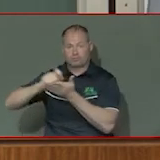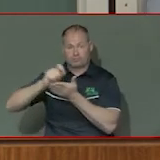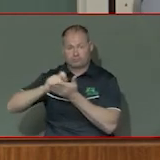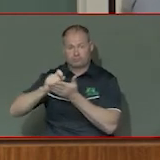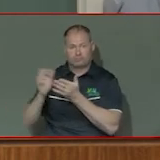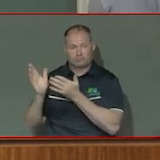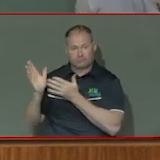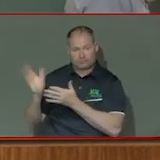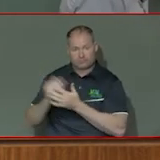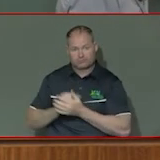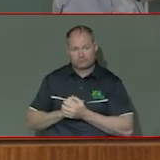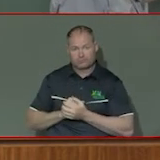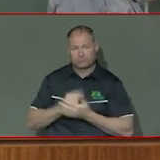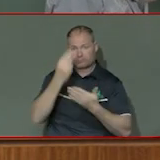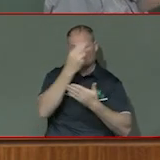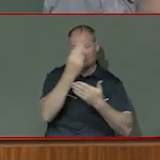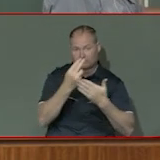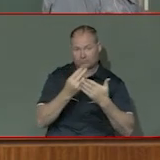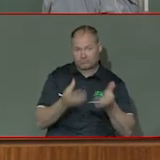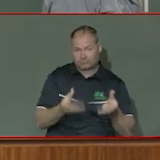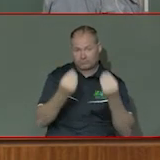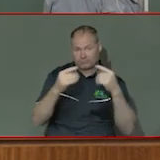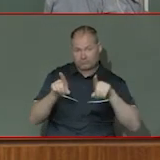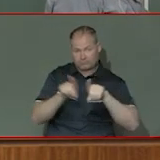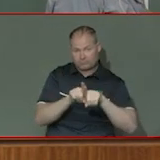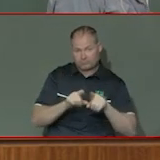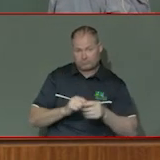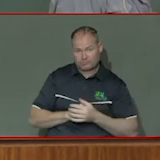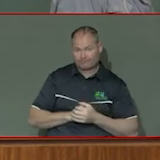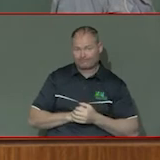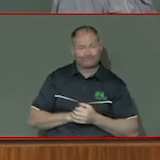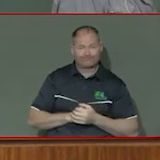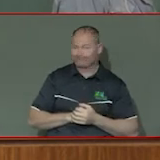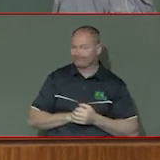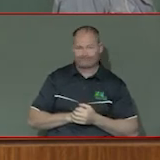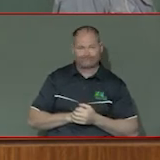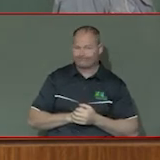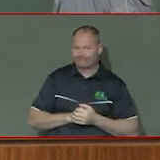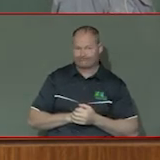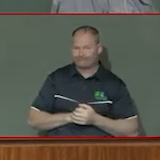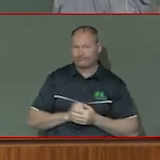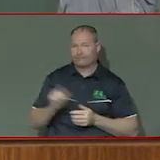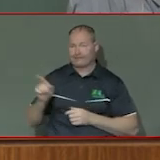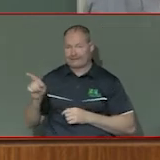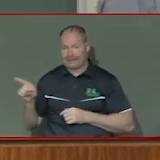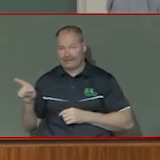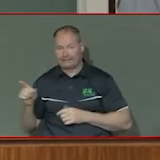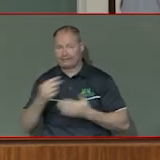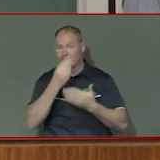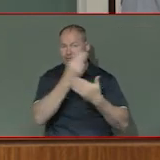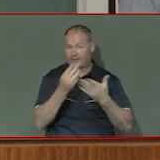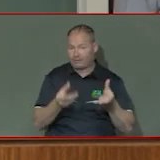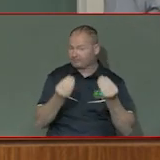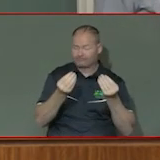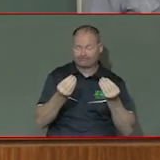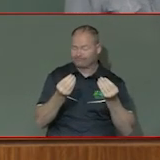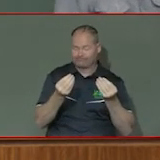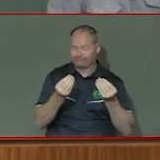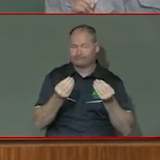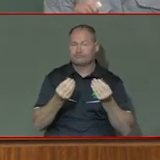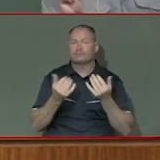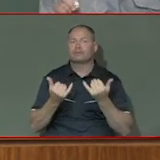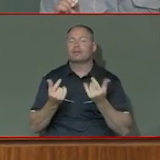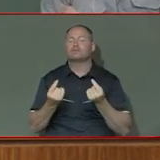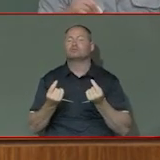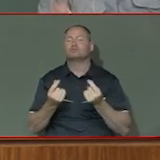that acute angle in the diagram? No, it's not found in the diagram. If it's not found in the diagram,